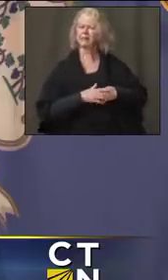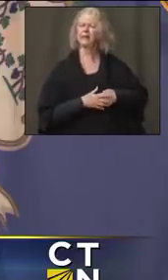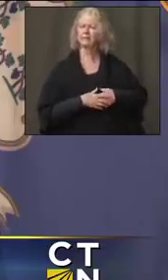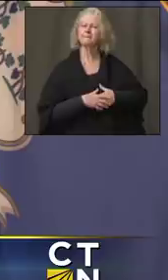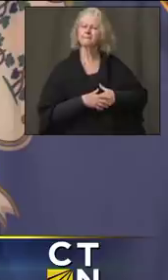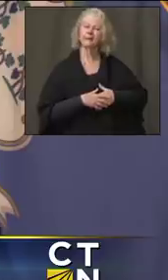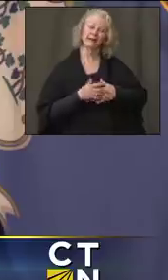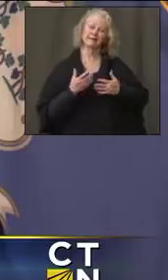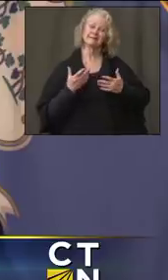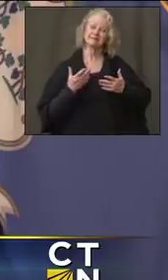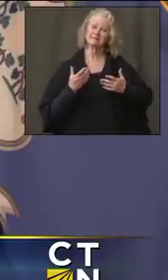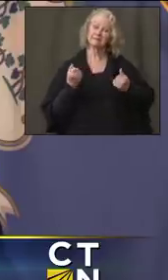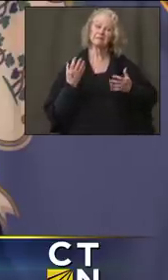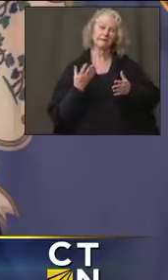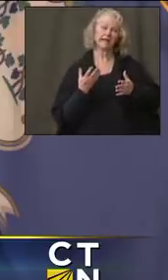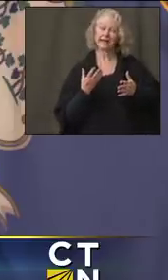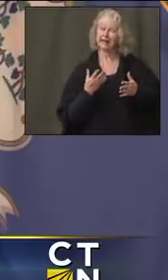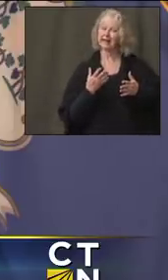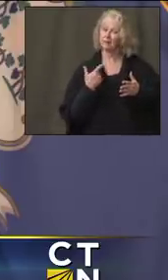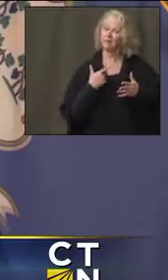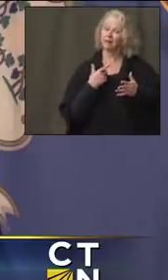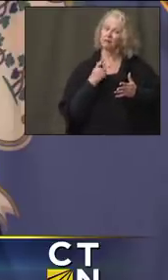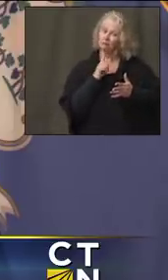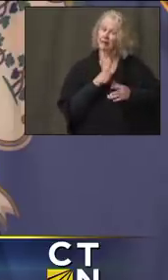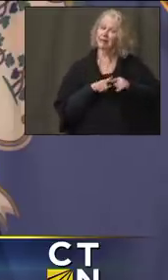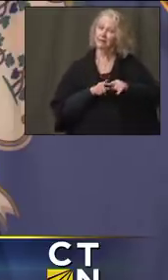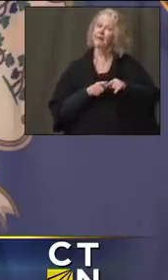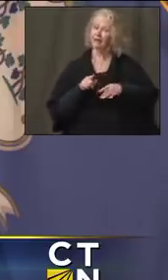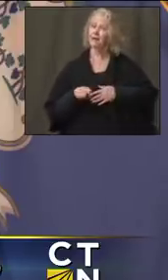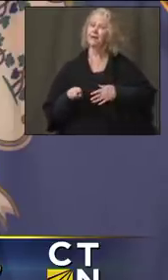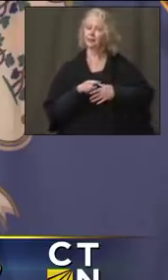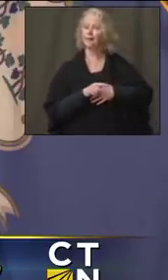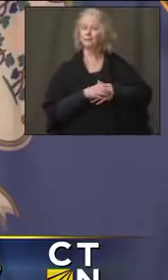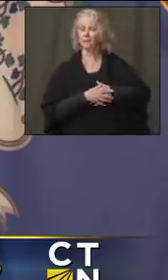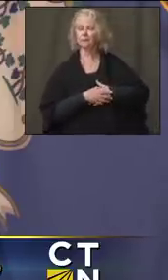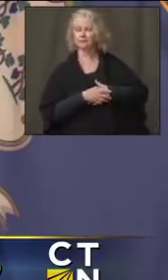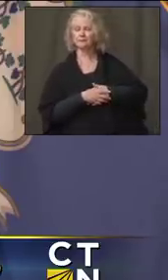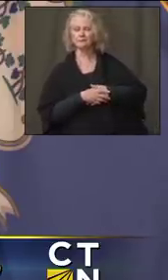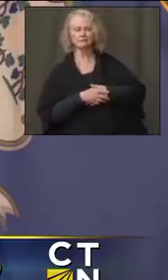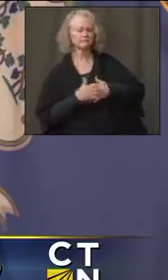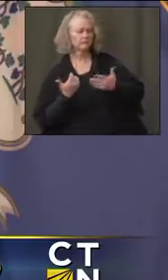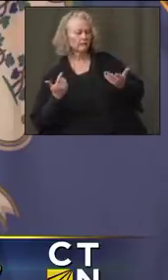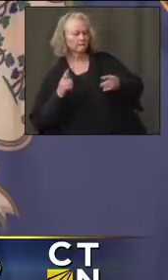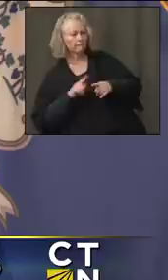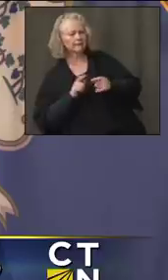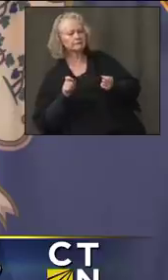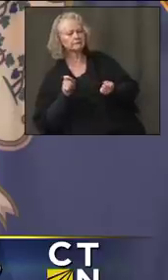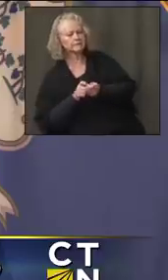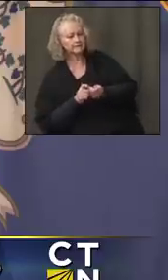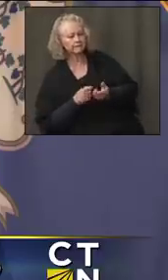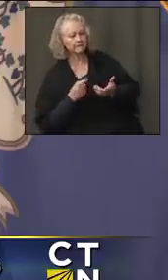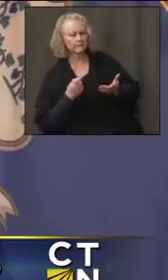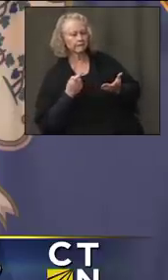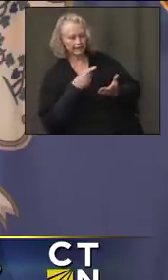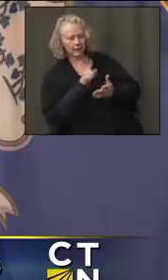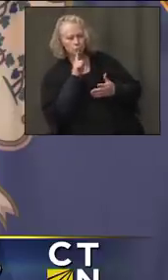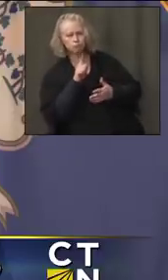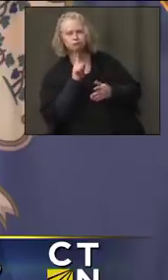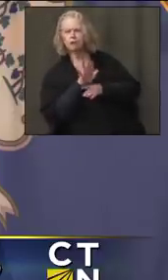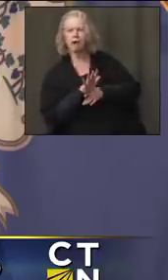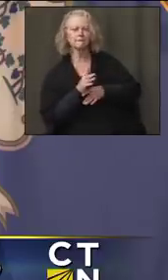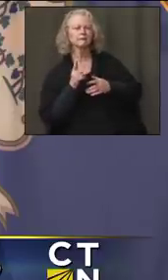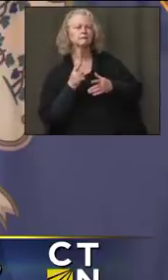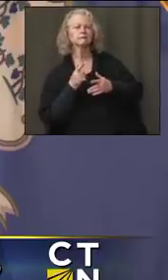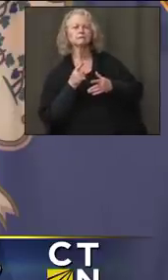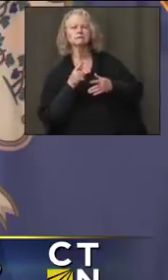on many of them is never been higher. Is there anything, though, specific you could pledge in terms of